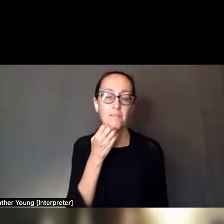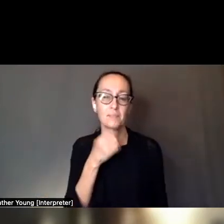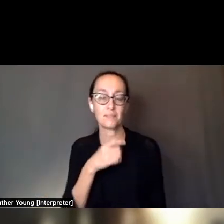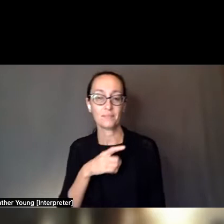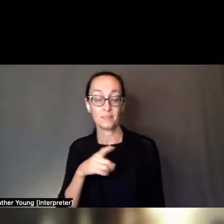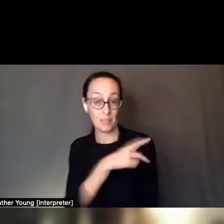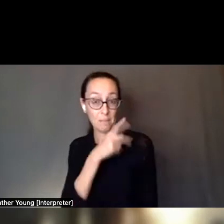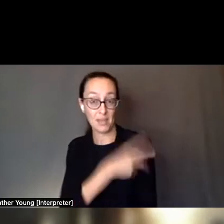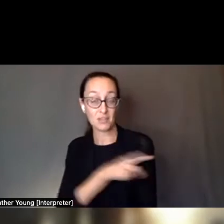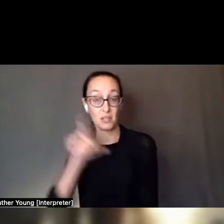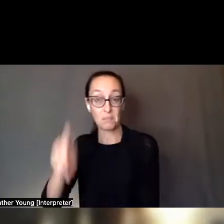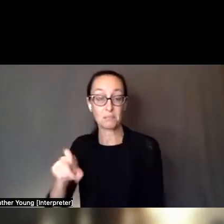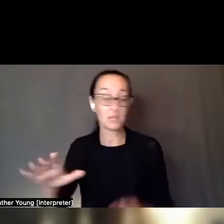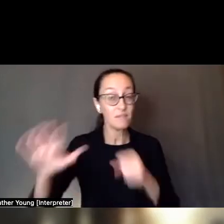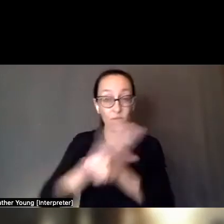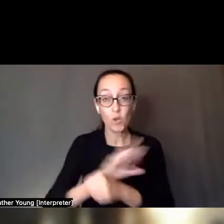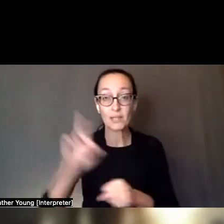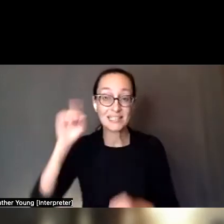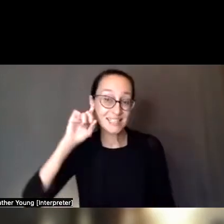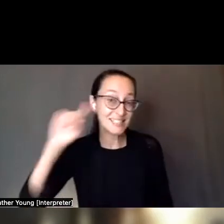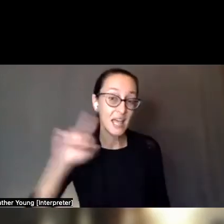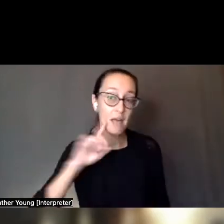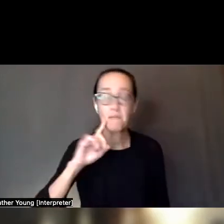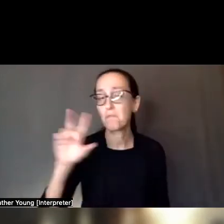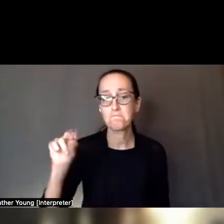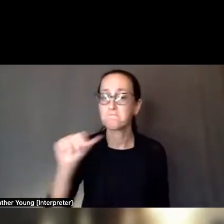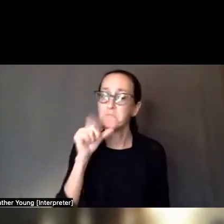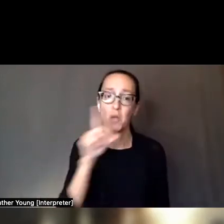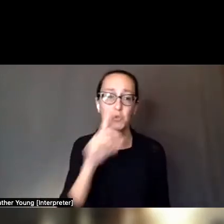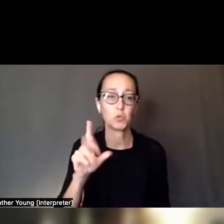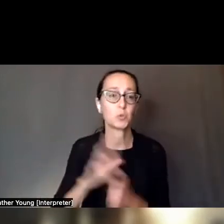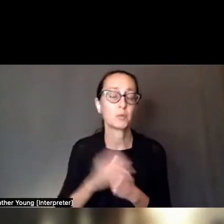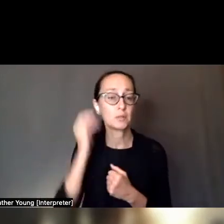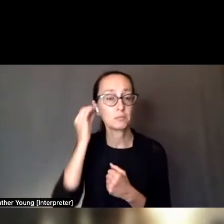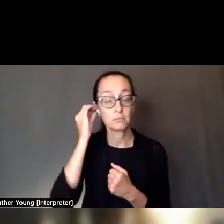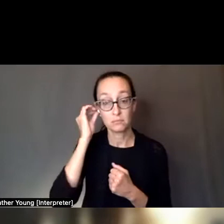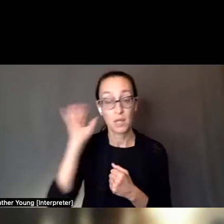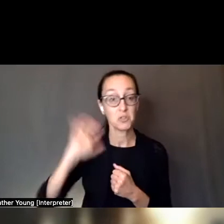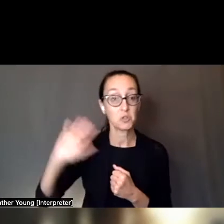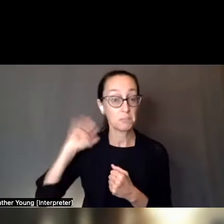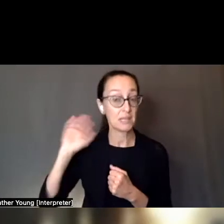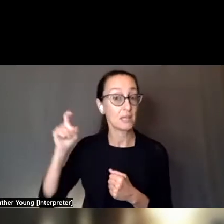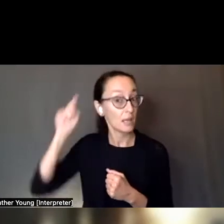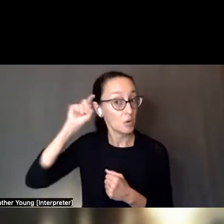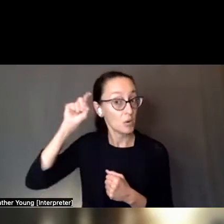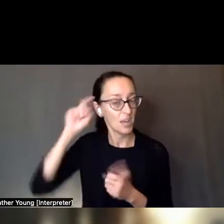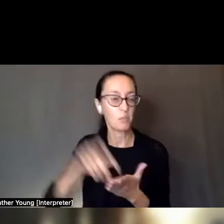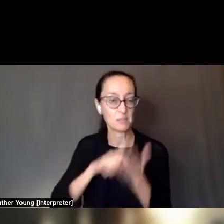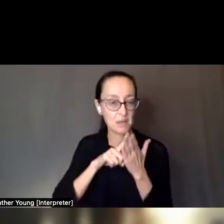deaf. That's not true. A hearing aid trial used to be mandatory. It's not so much